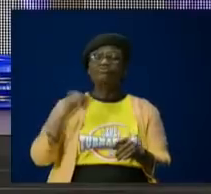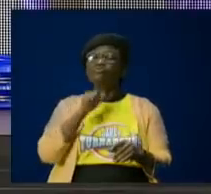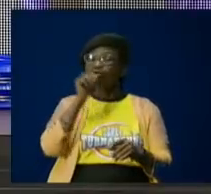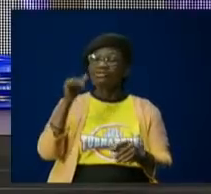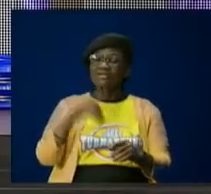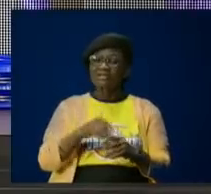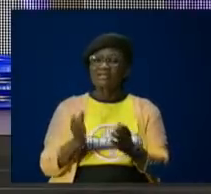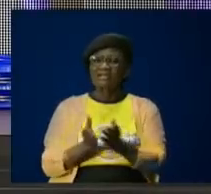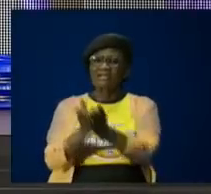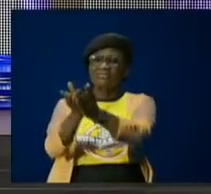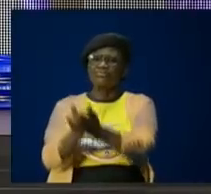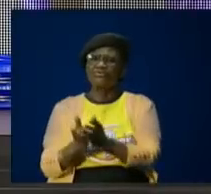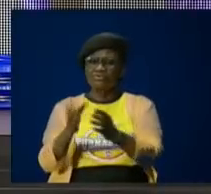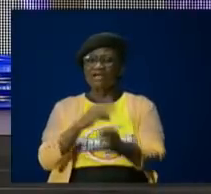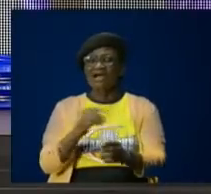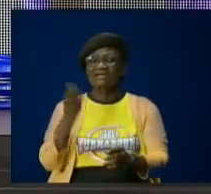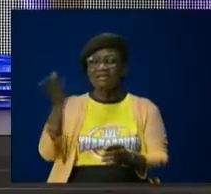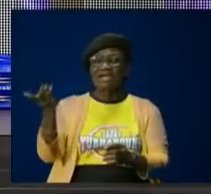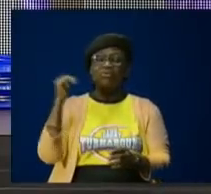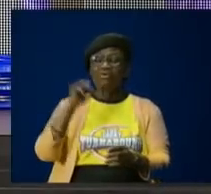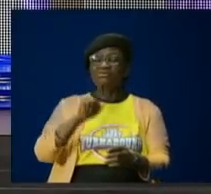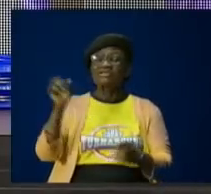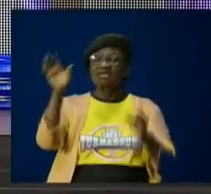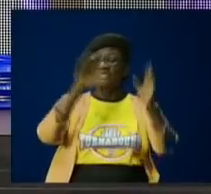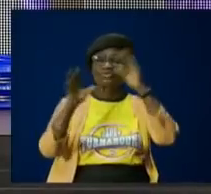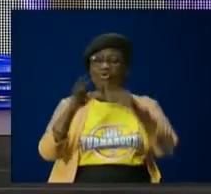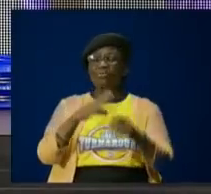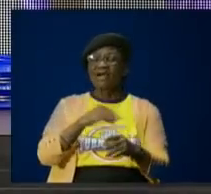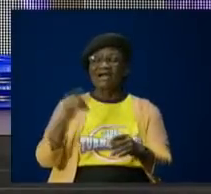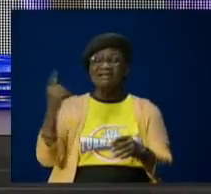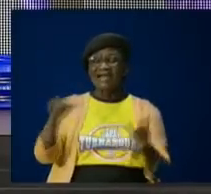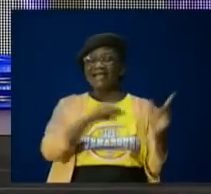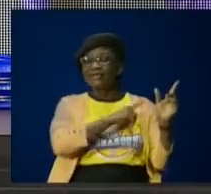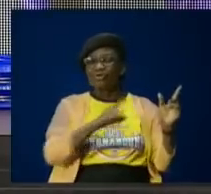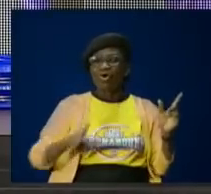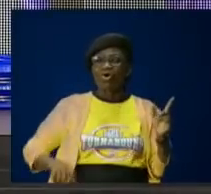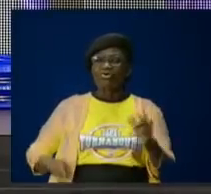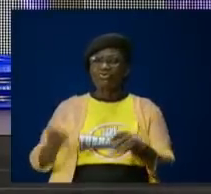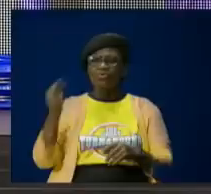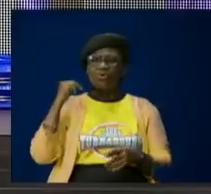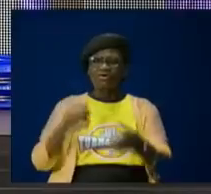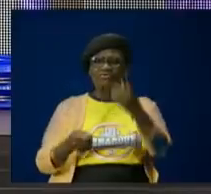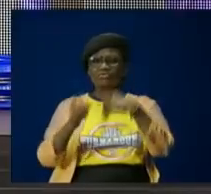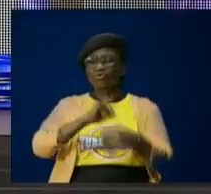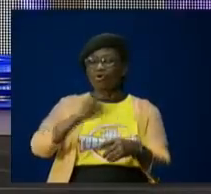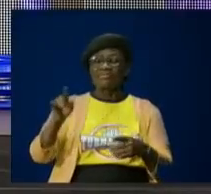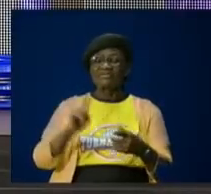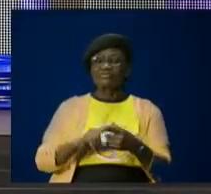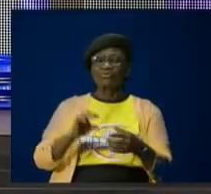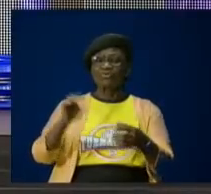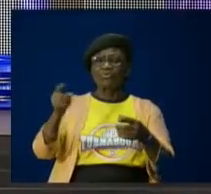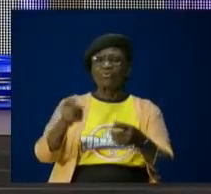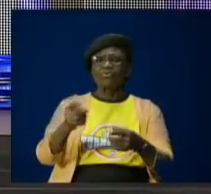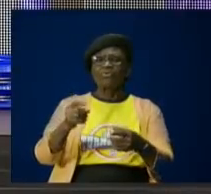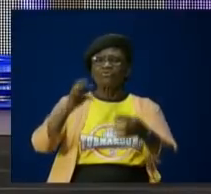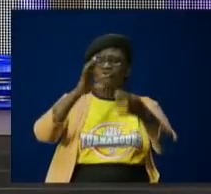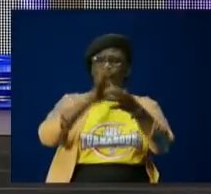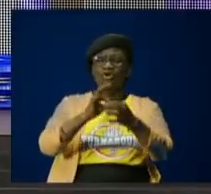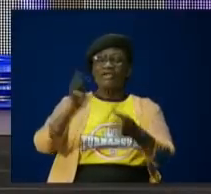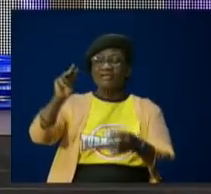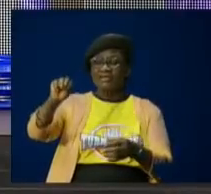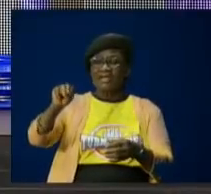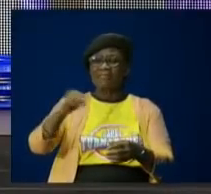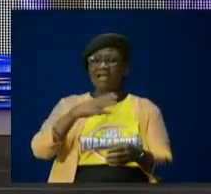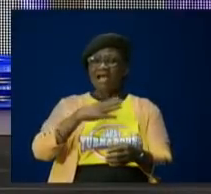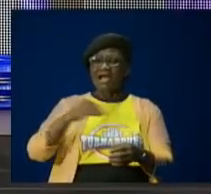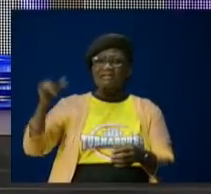And there was a storm. And then the Lord was coming to come and join them. And they saw